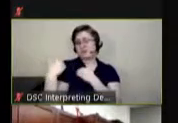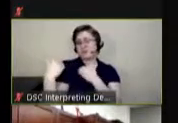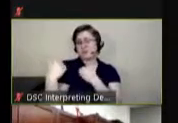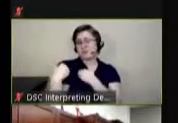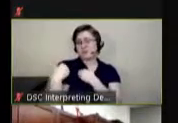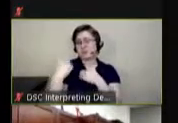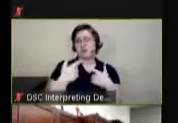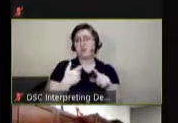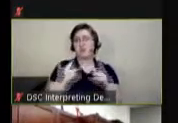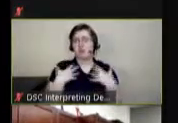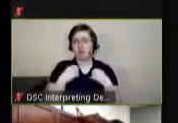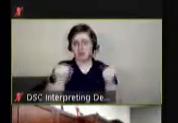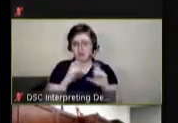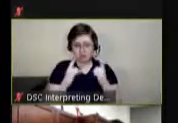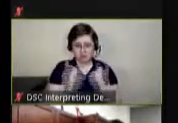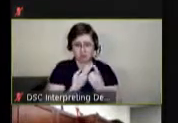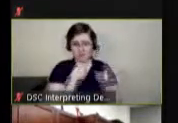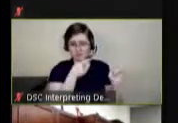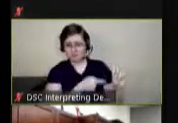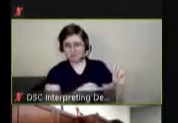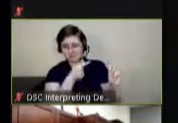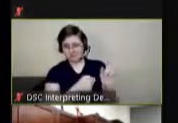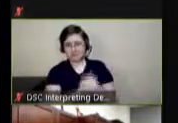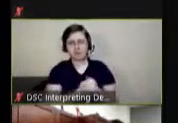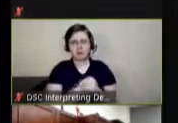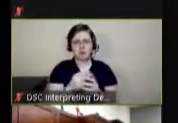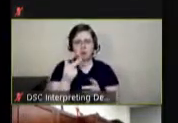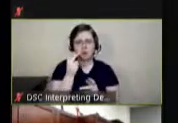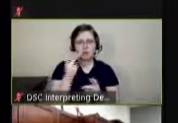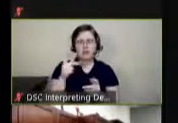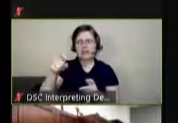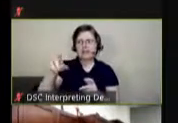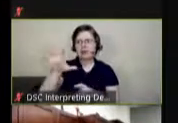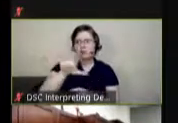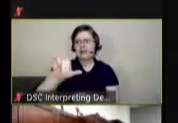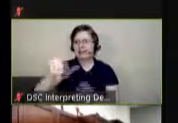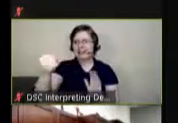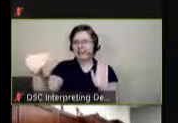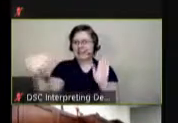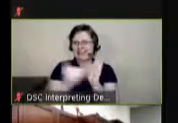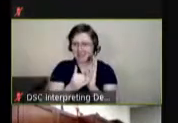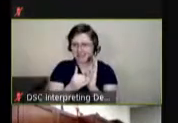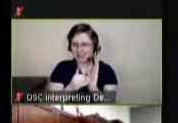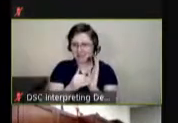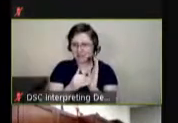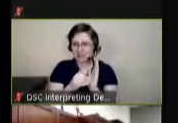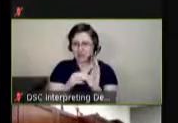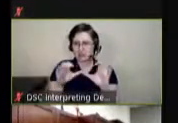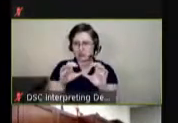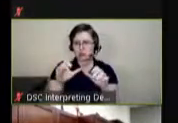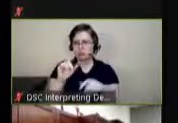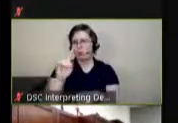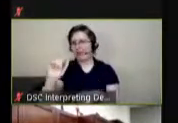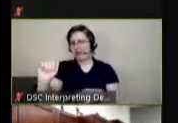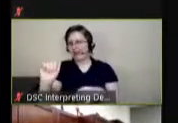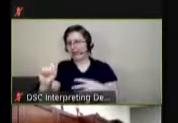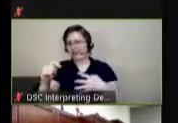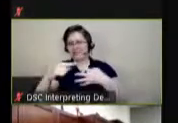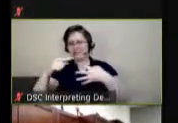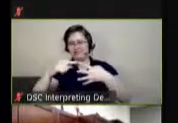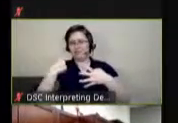as the health department. And remember, we're looking at needing about 10,000 doses to be able to do that tier 1A that we're responsible